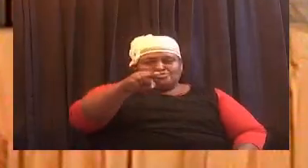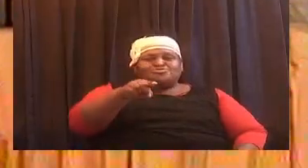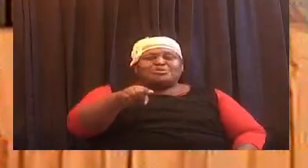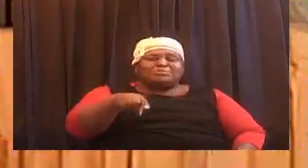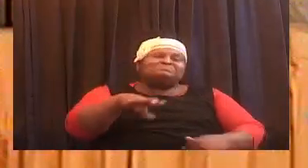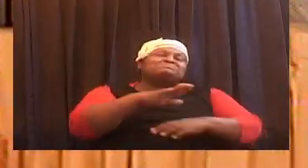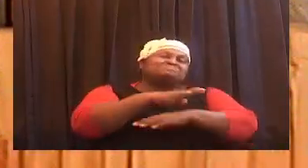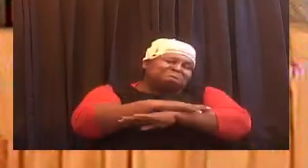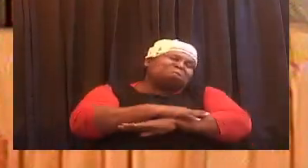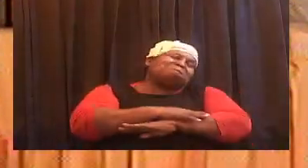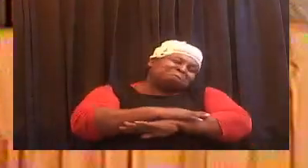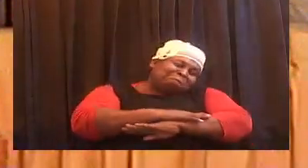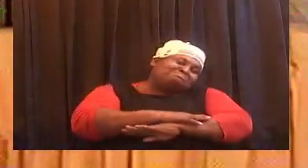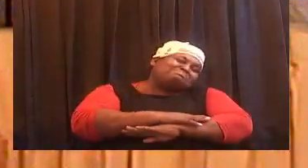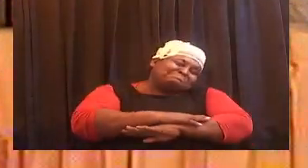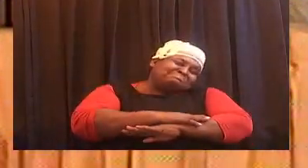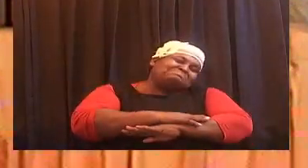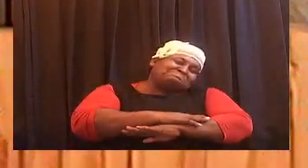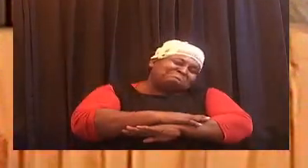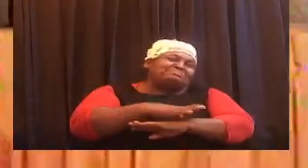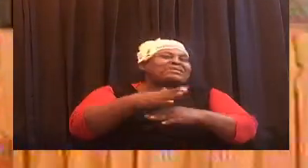easy.